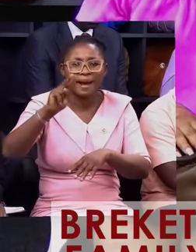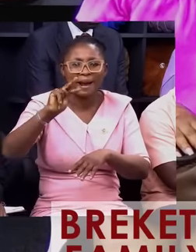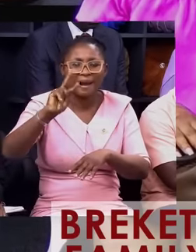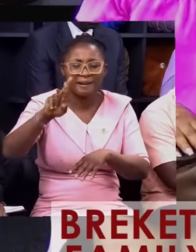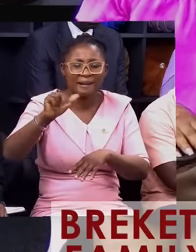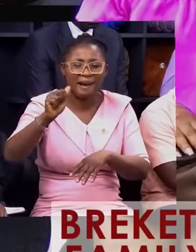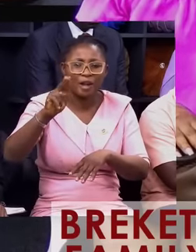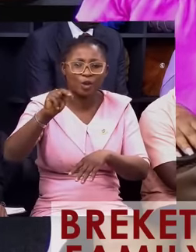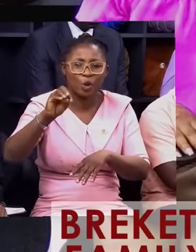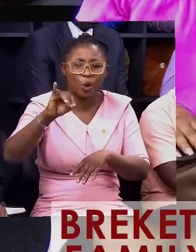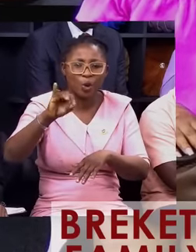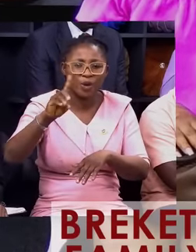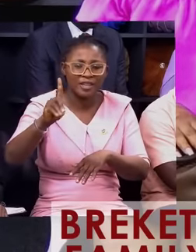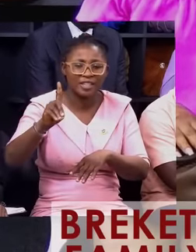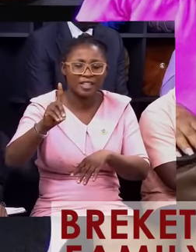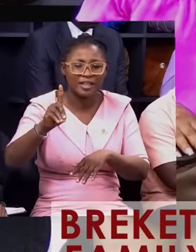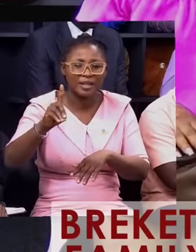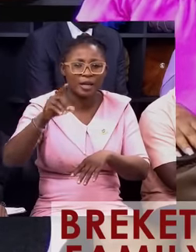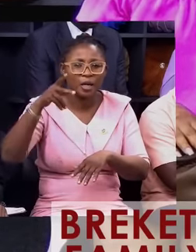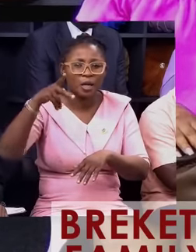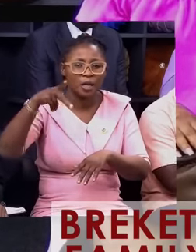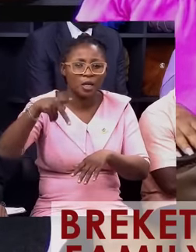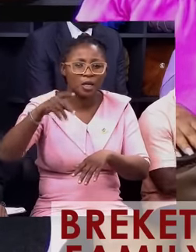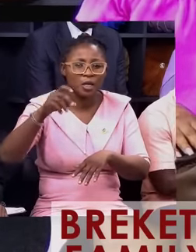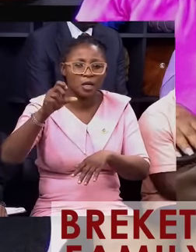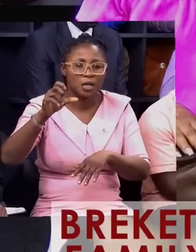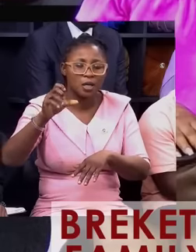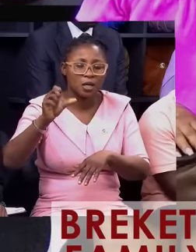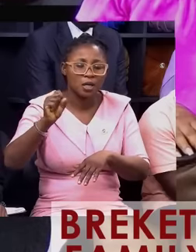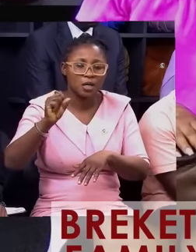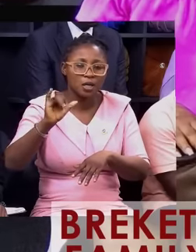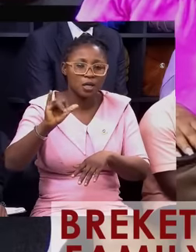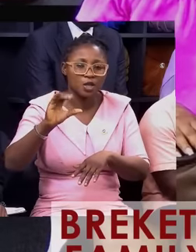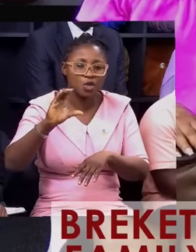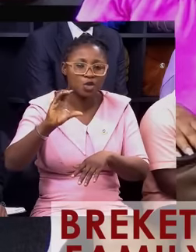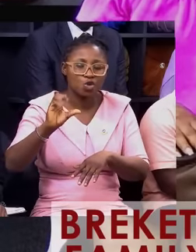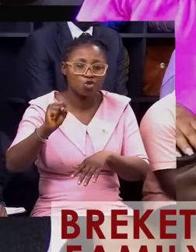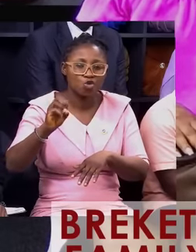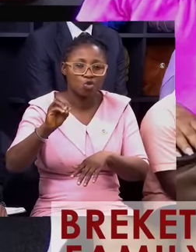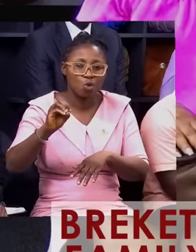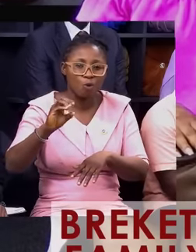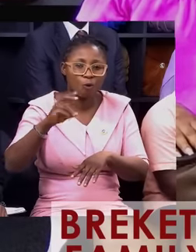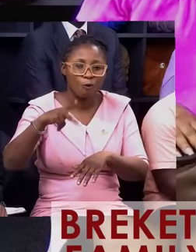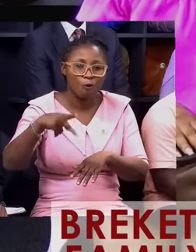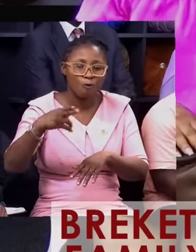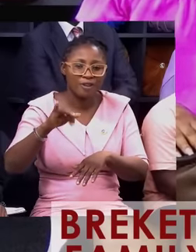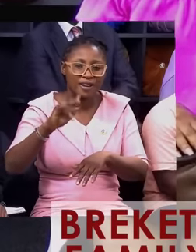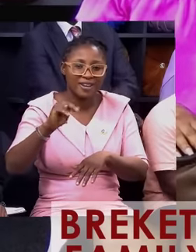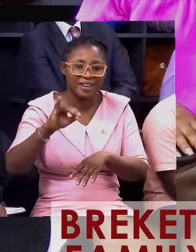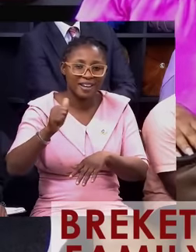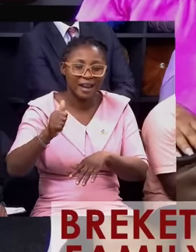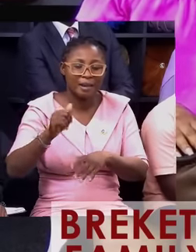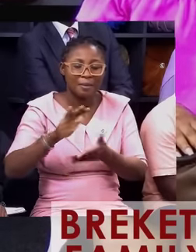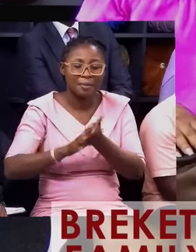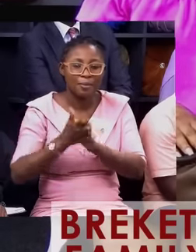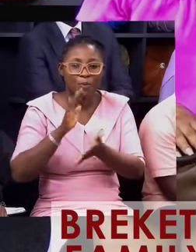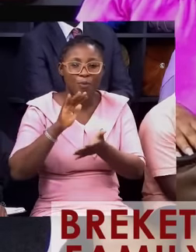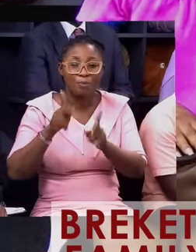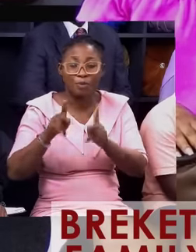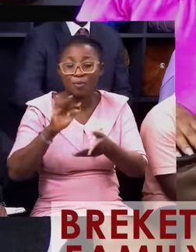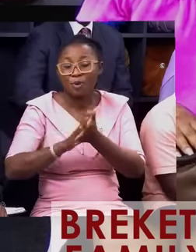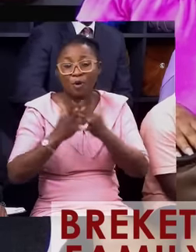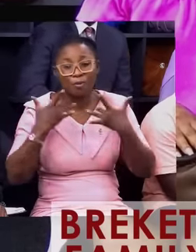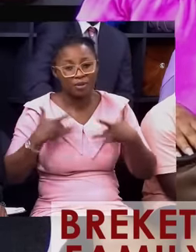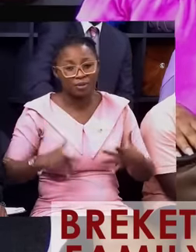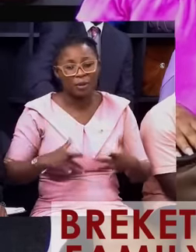schizophrenia people get depressed people get anal and the better thing is that there's also free health